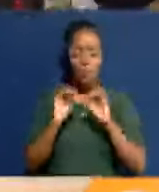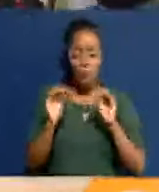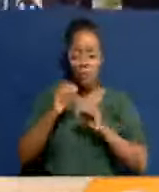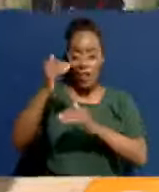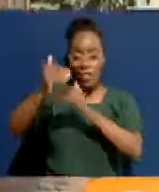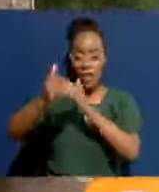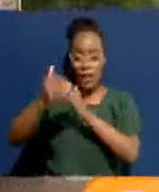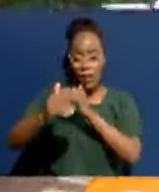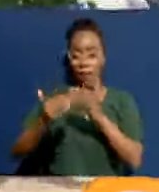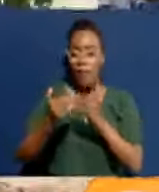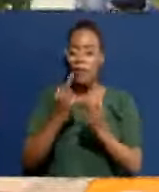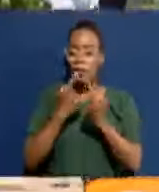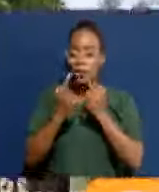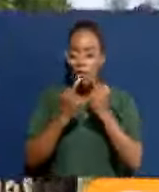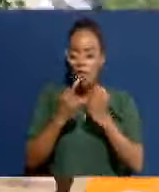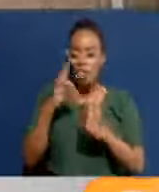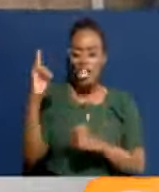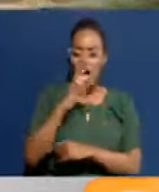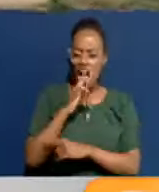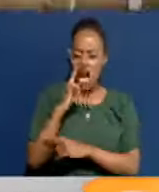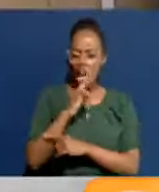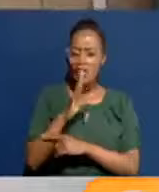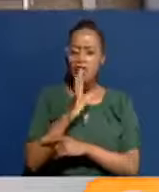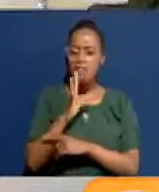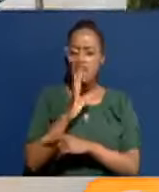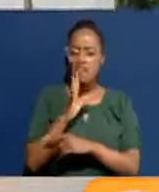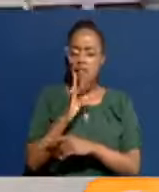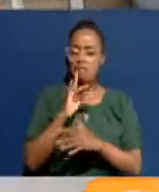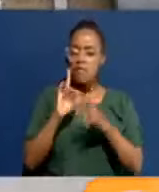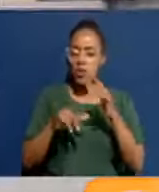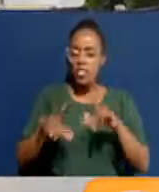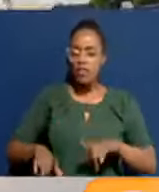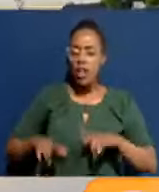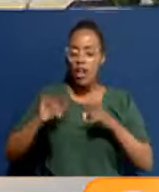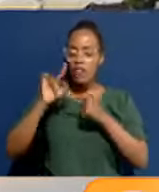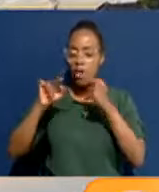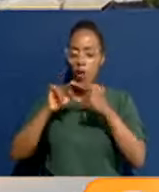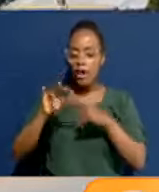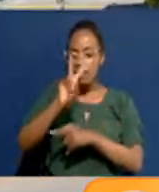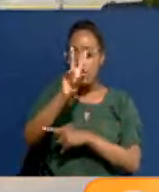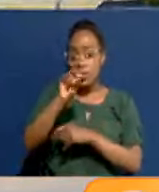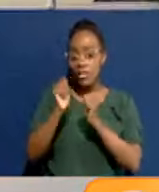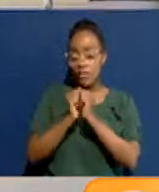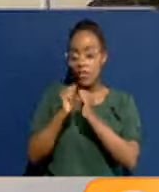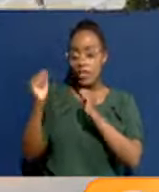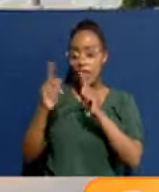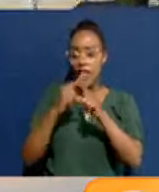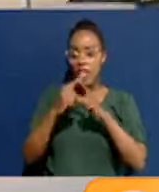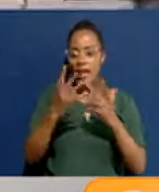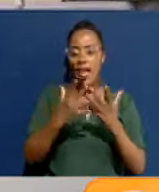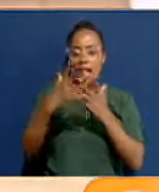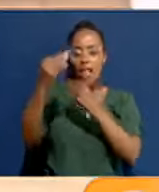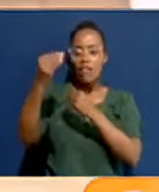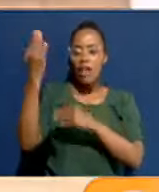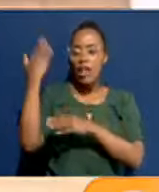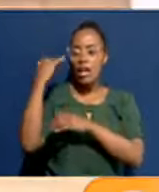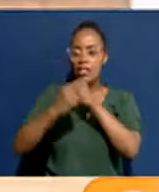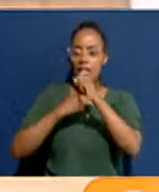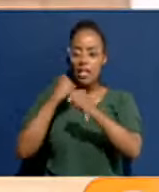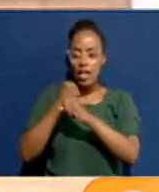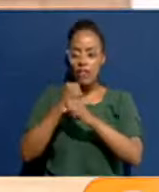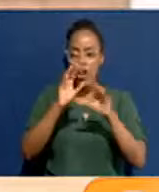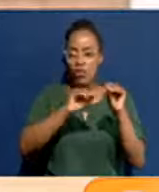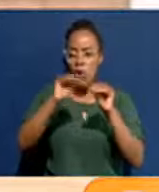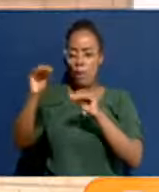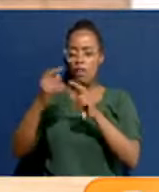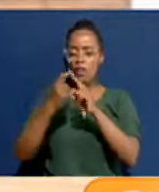Neighbors were mostly speaking in harsh tones, say Mackenzie settled here in 2015 before leaving last year. Na hapa alihama